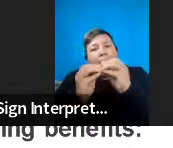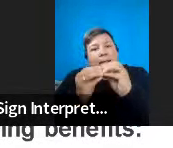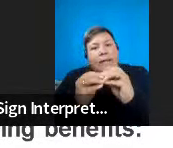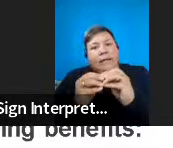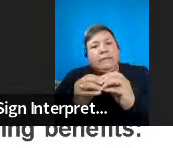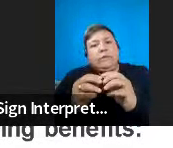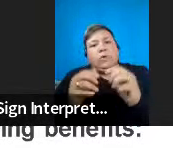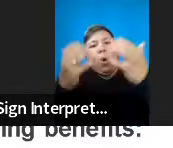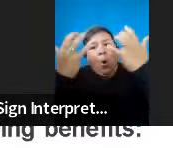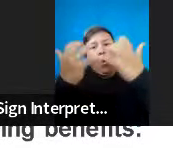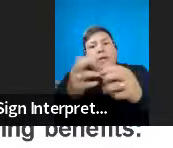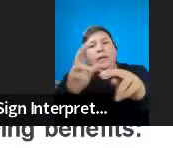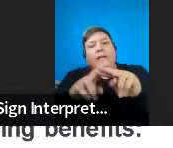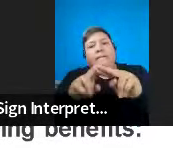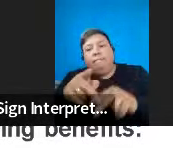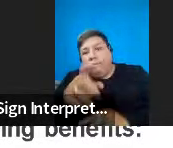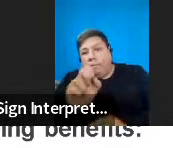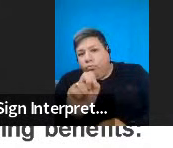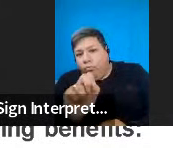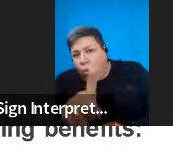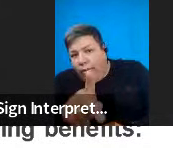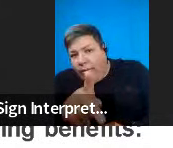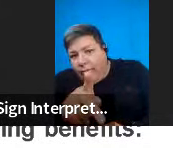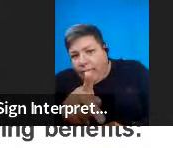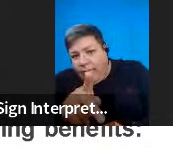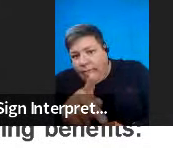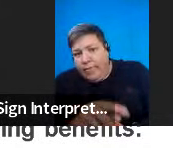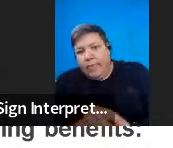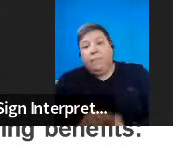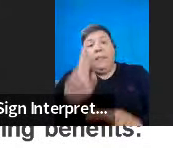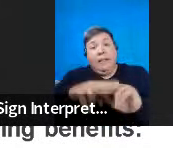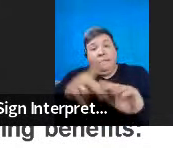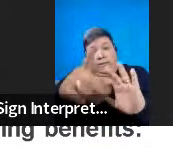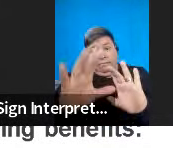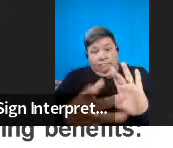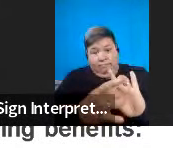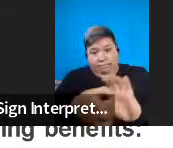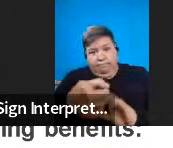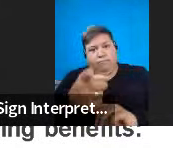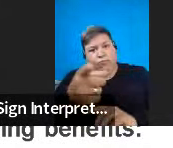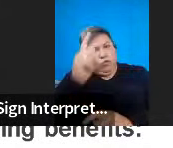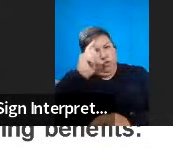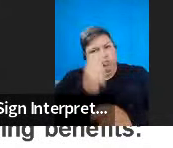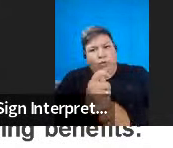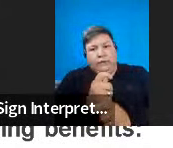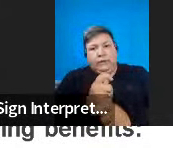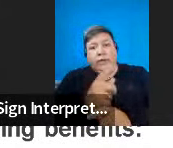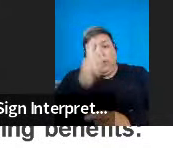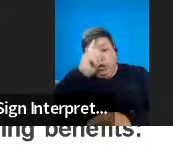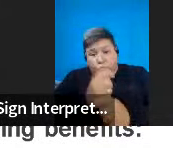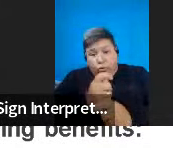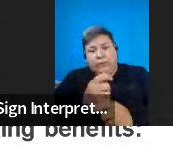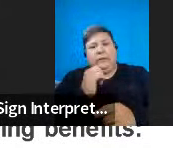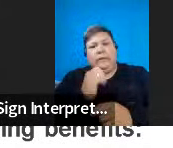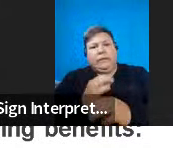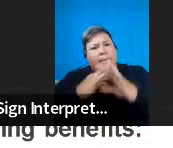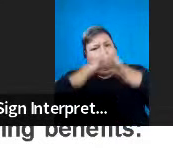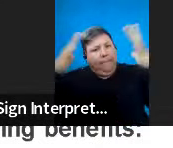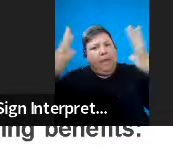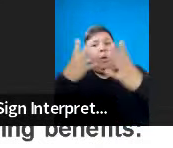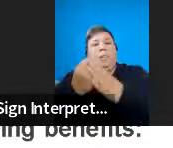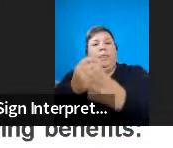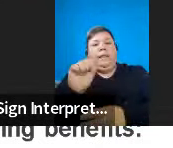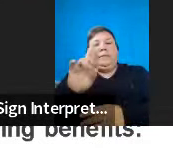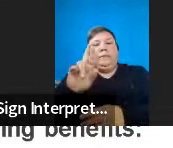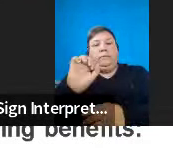still compliant. But being in this program, you are already trusted. And trust is one of the SARS values, and it is a base for